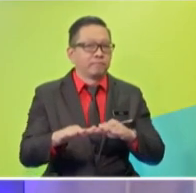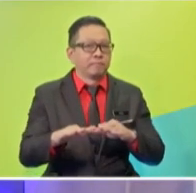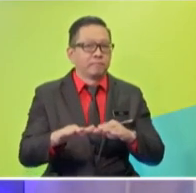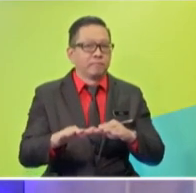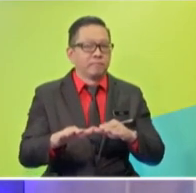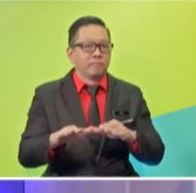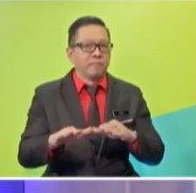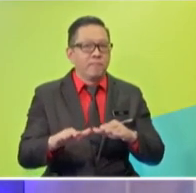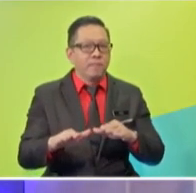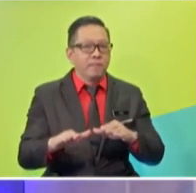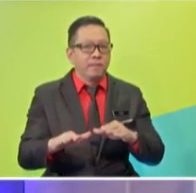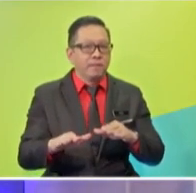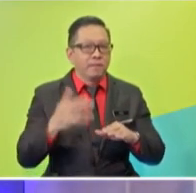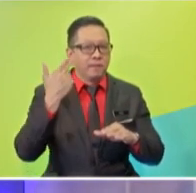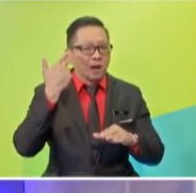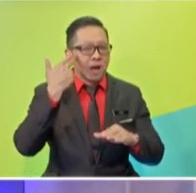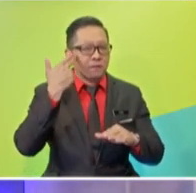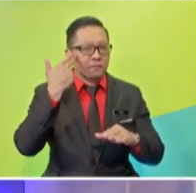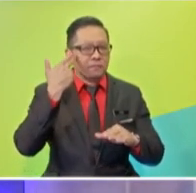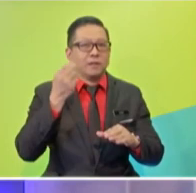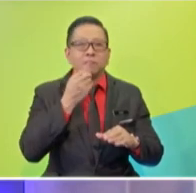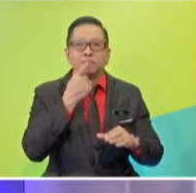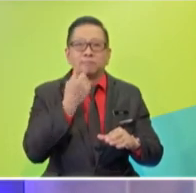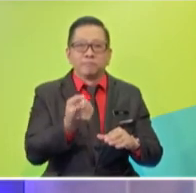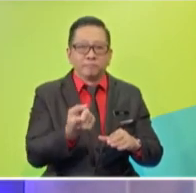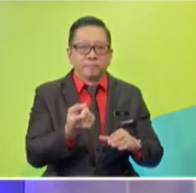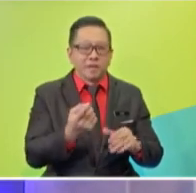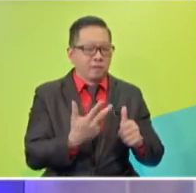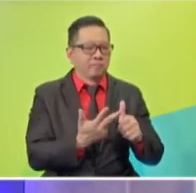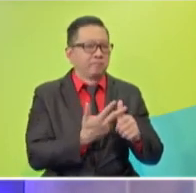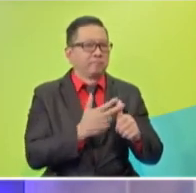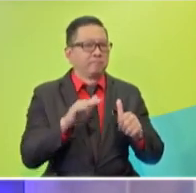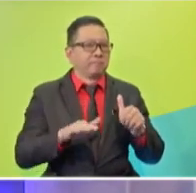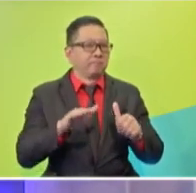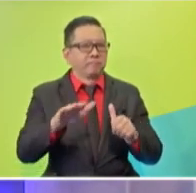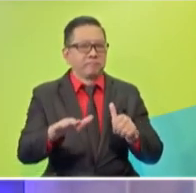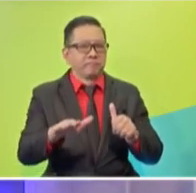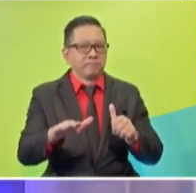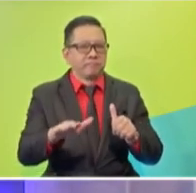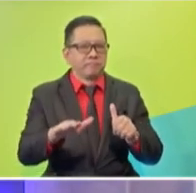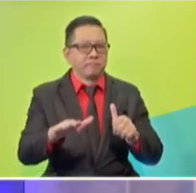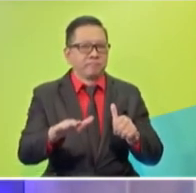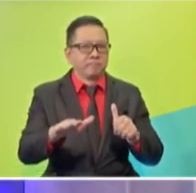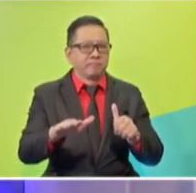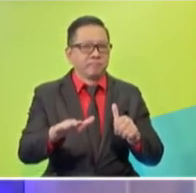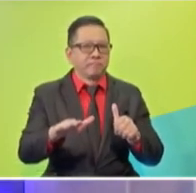from Haris. Could you please tell us what is the third step in tasting an ice cream?